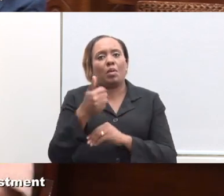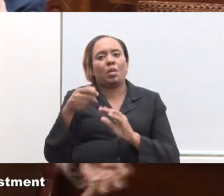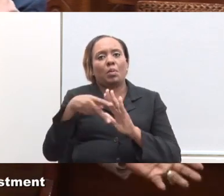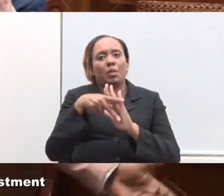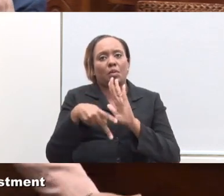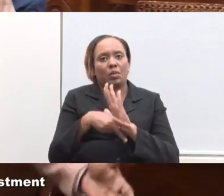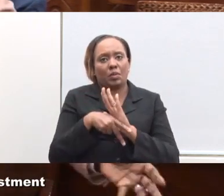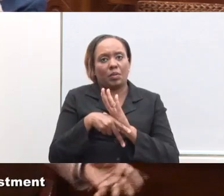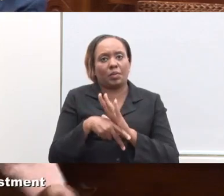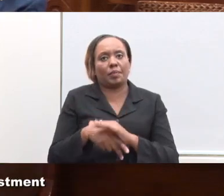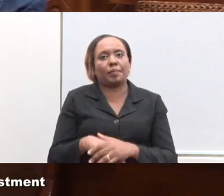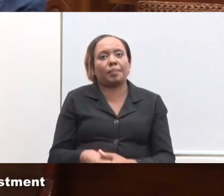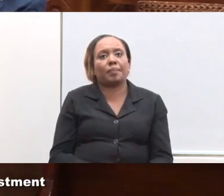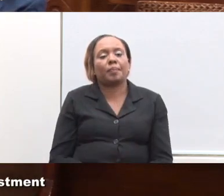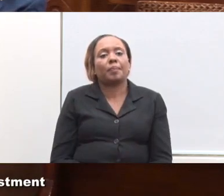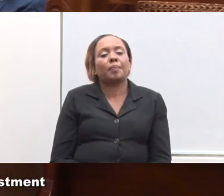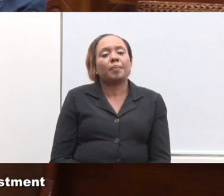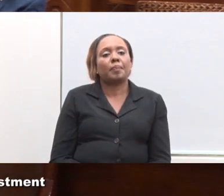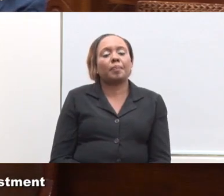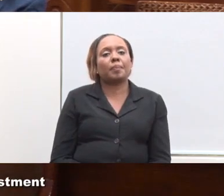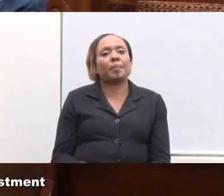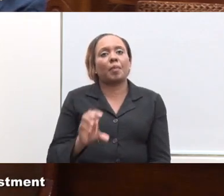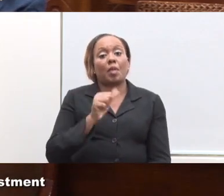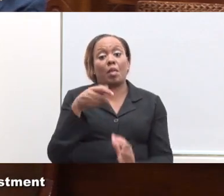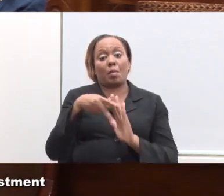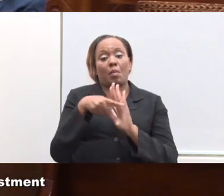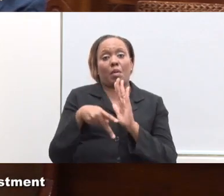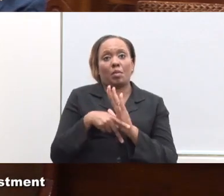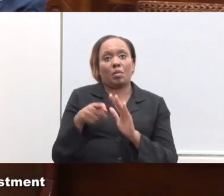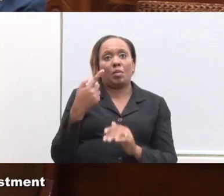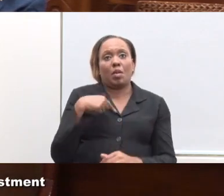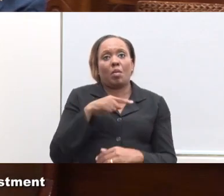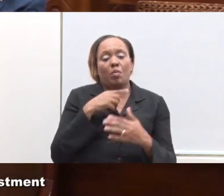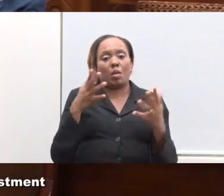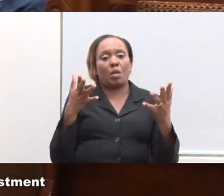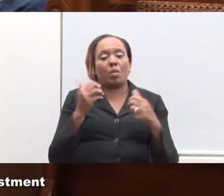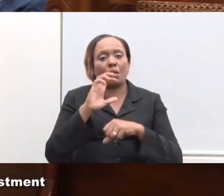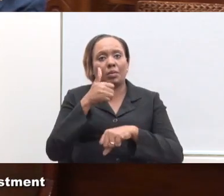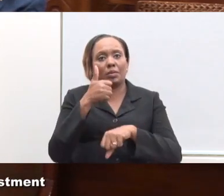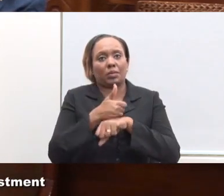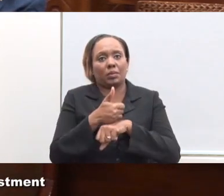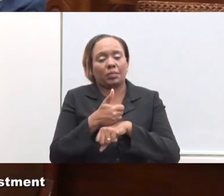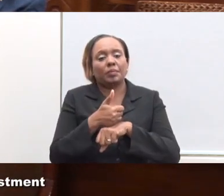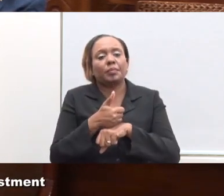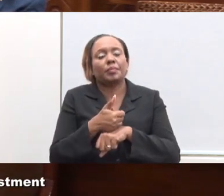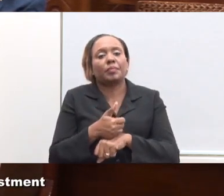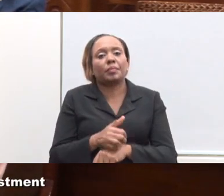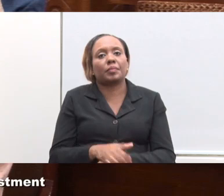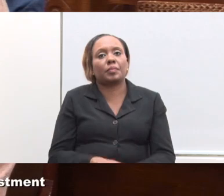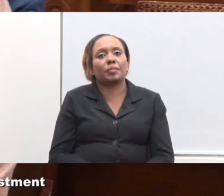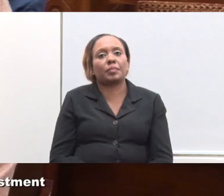the essence of the expenditure that we ourselves will now also put beyond the household survival